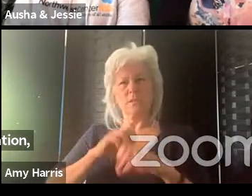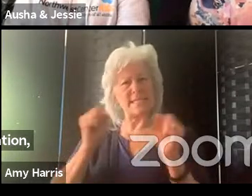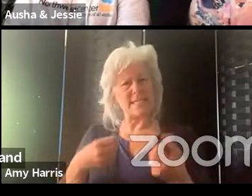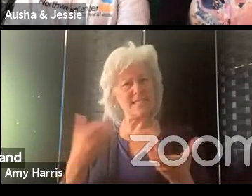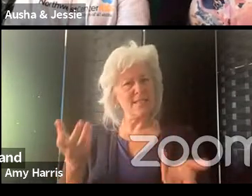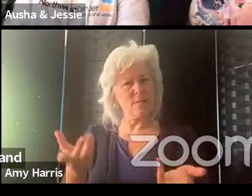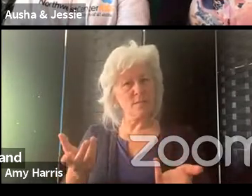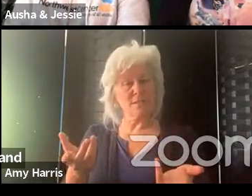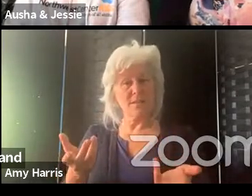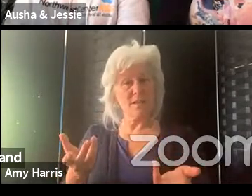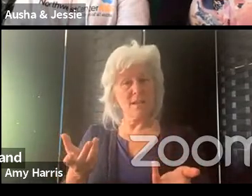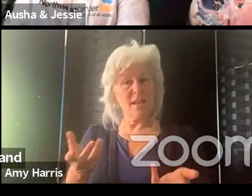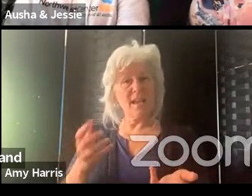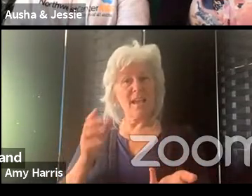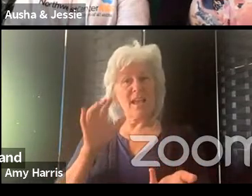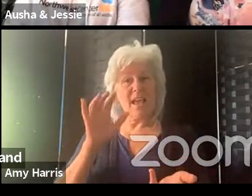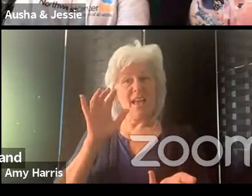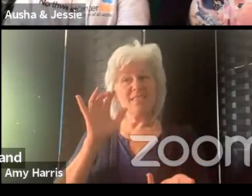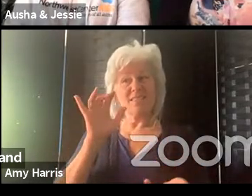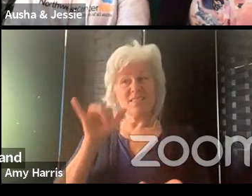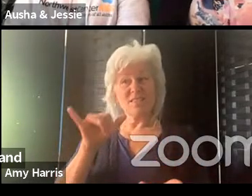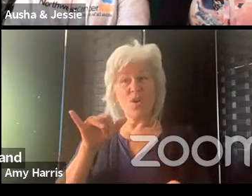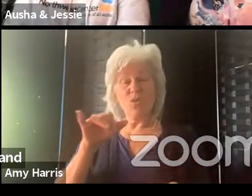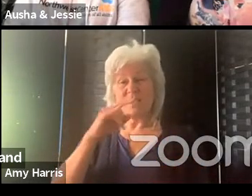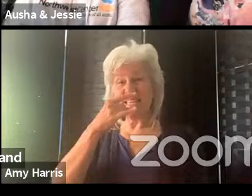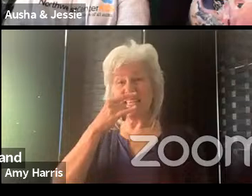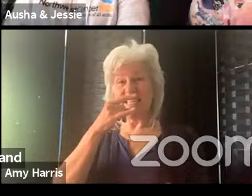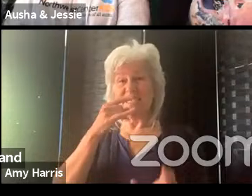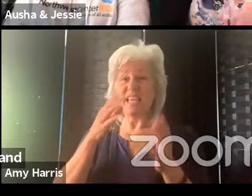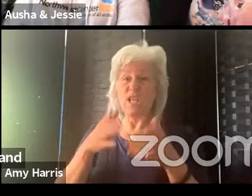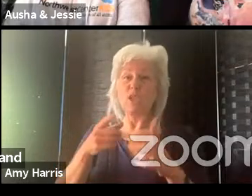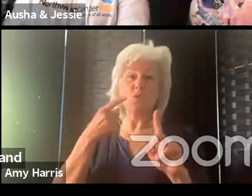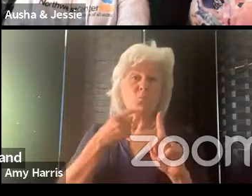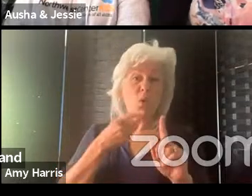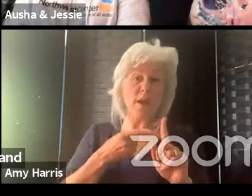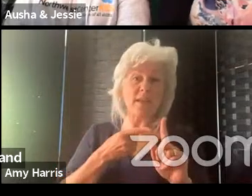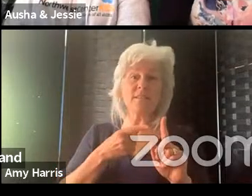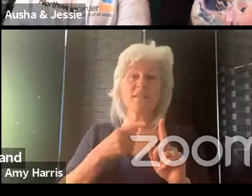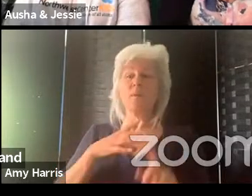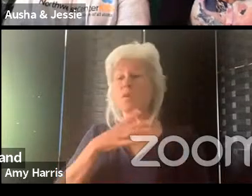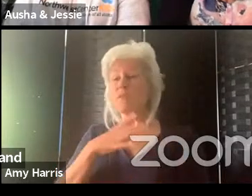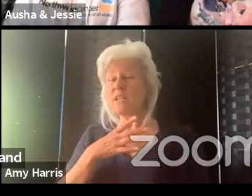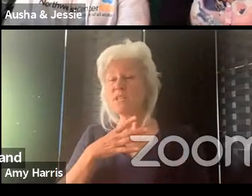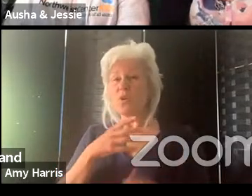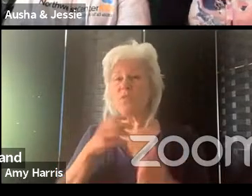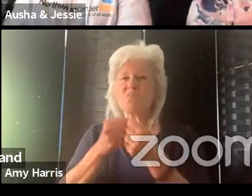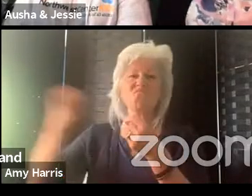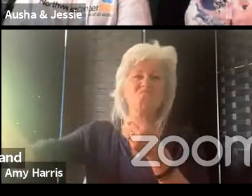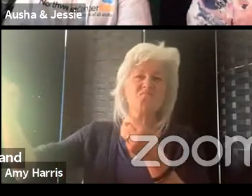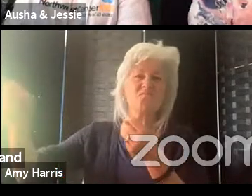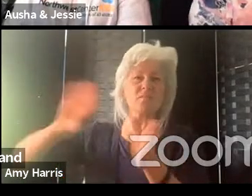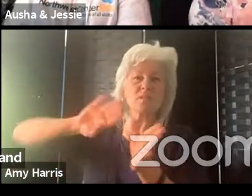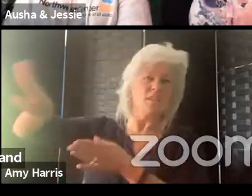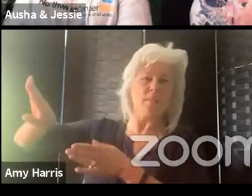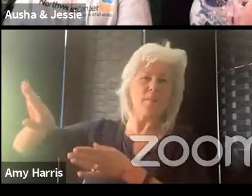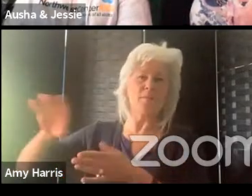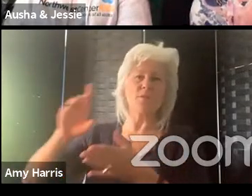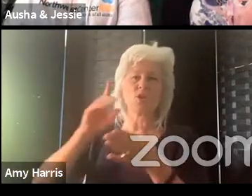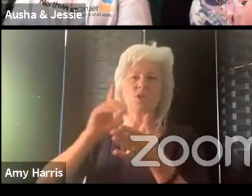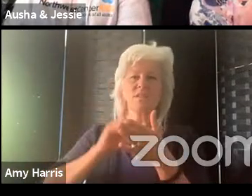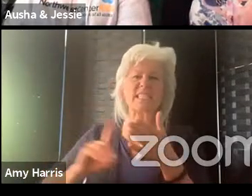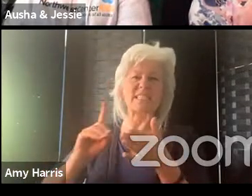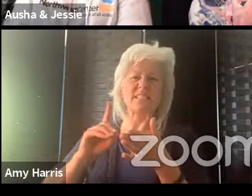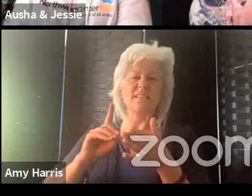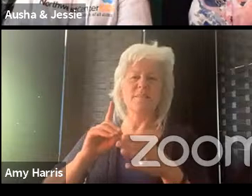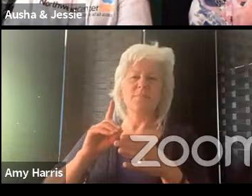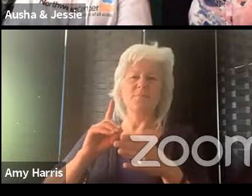these are the kids that lose points and privileges or face restraint and seclusion, all in the name of discipline. And what they